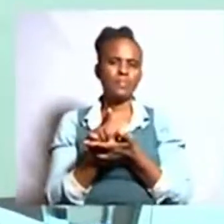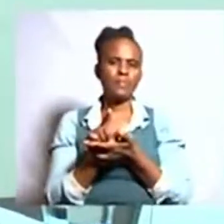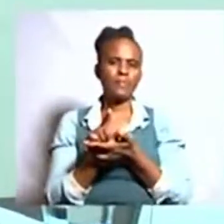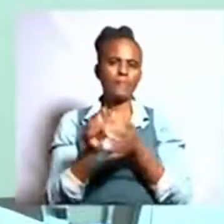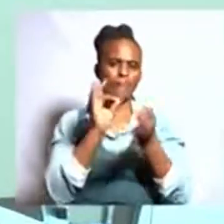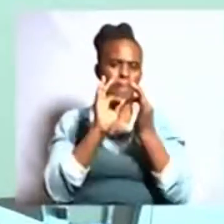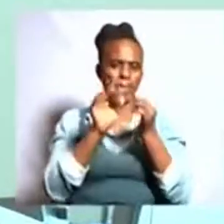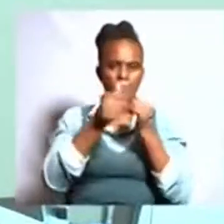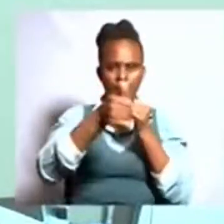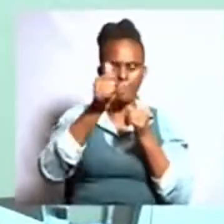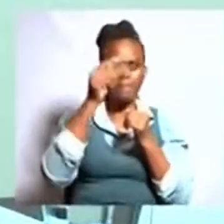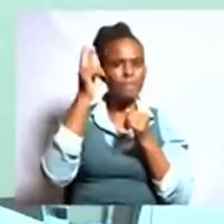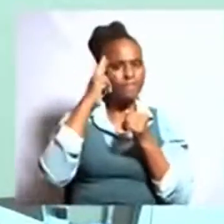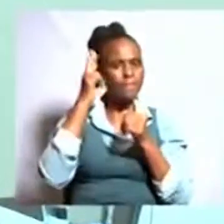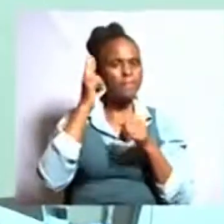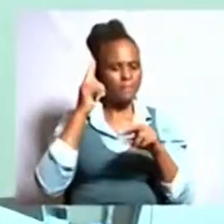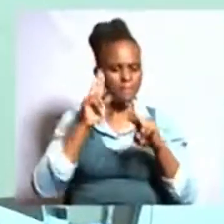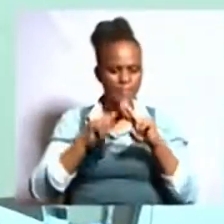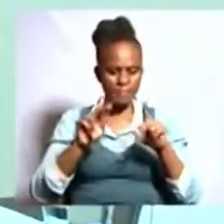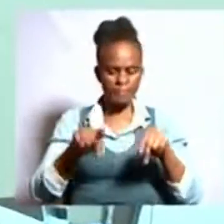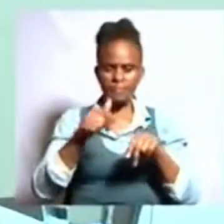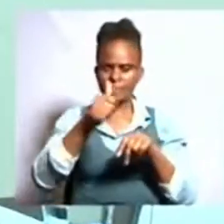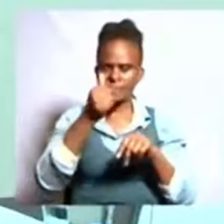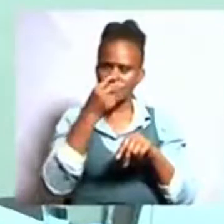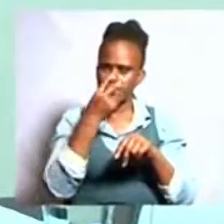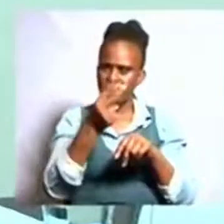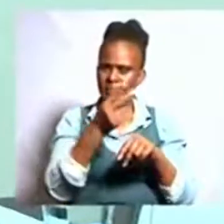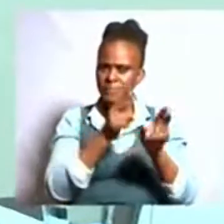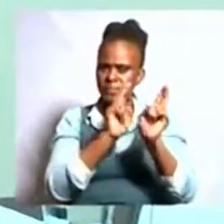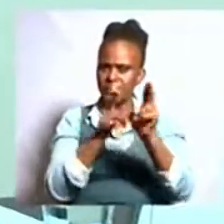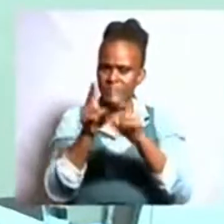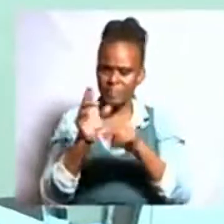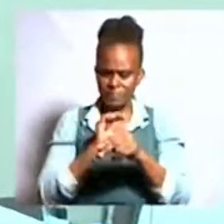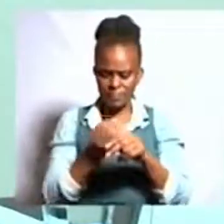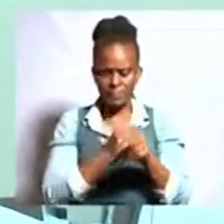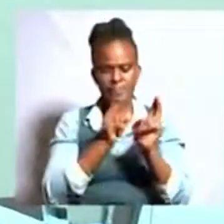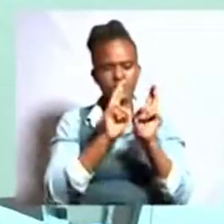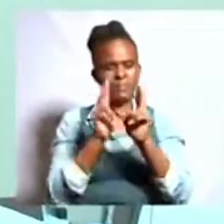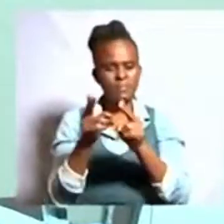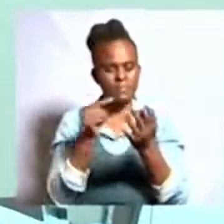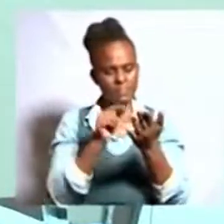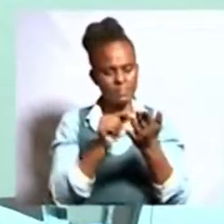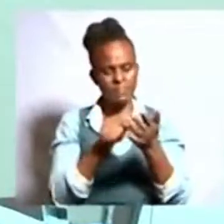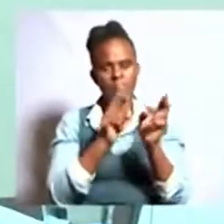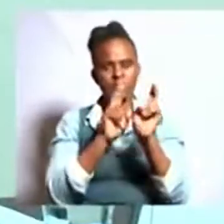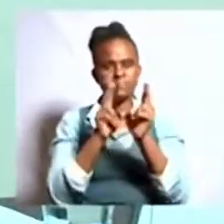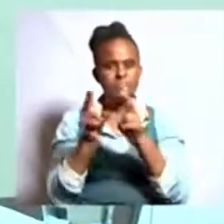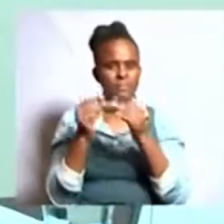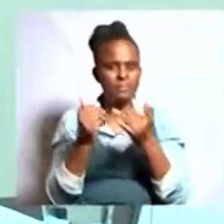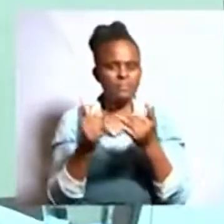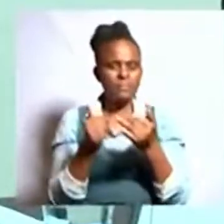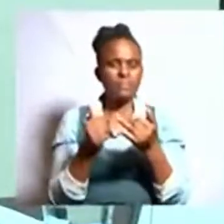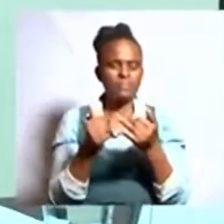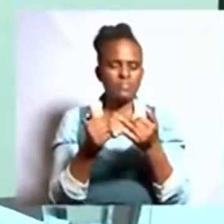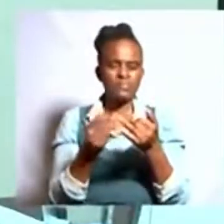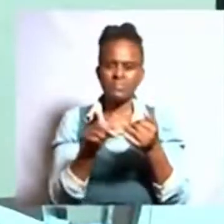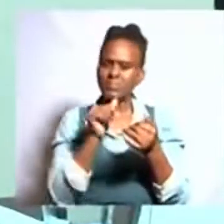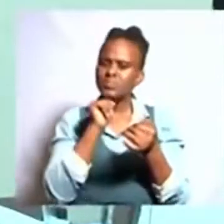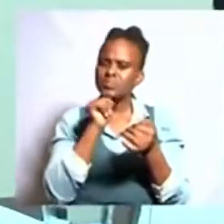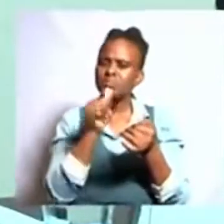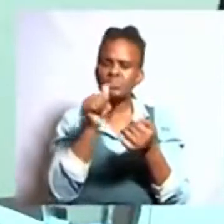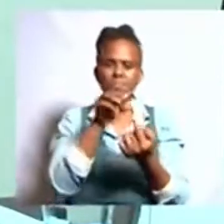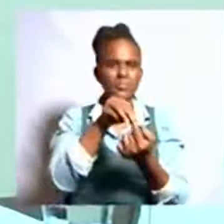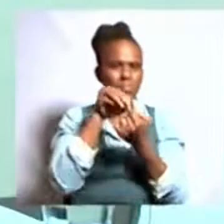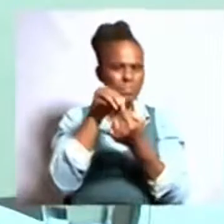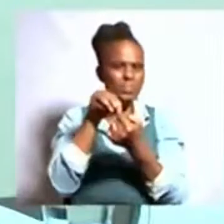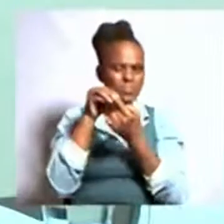If you recall, Chair, you look at our response. The response is that it did not